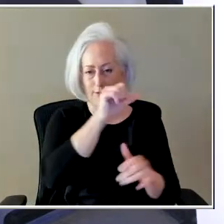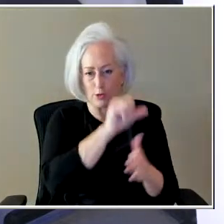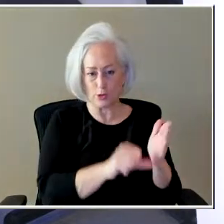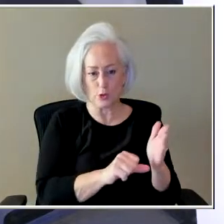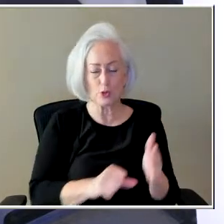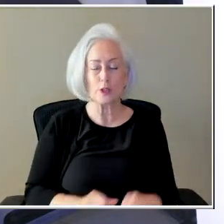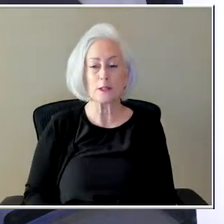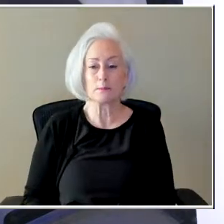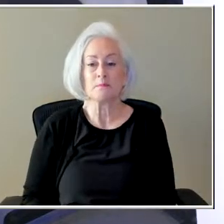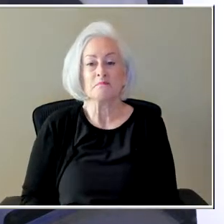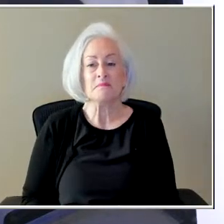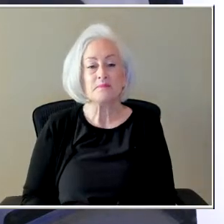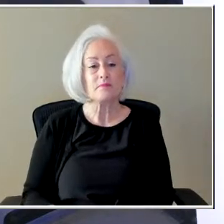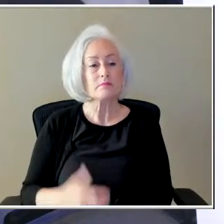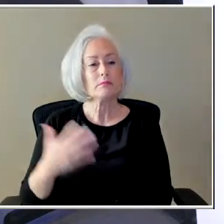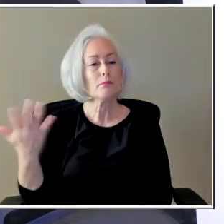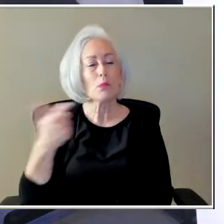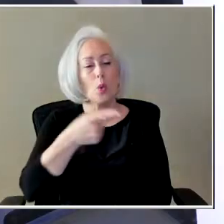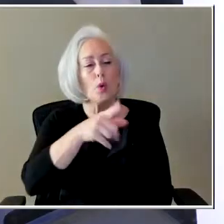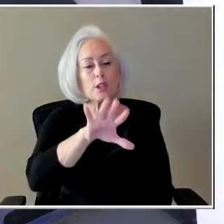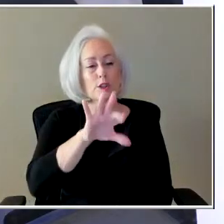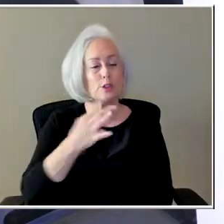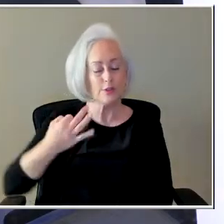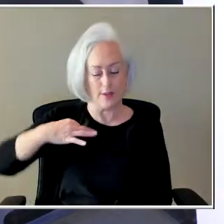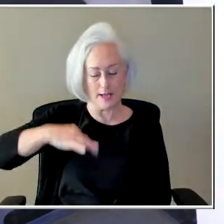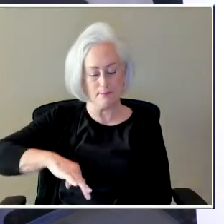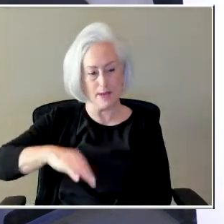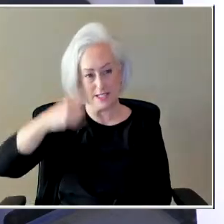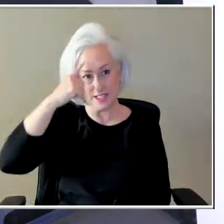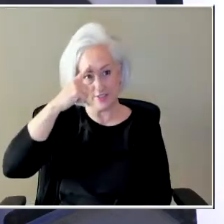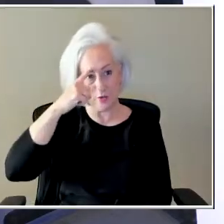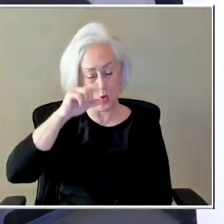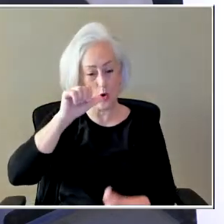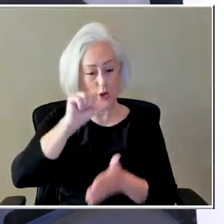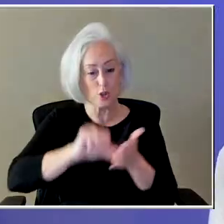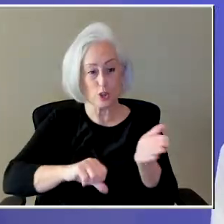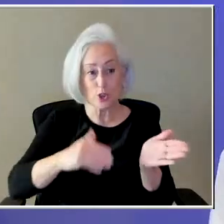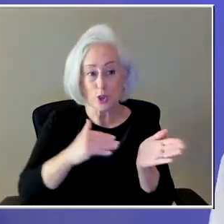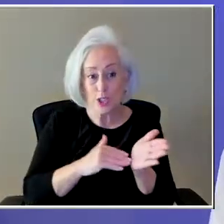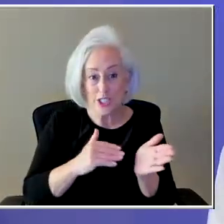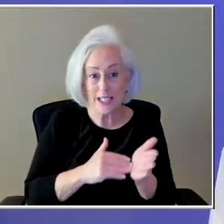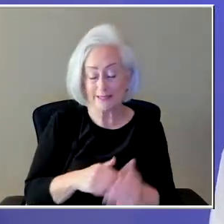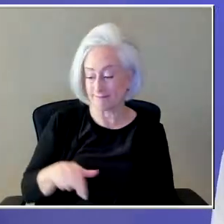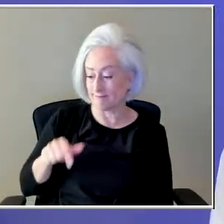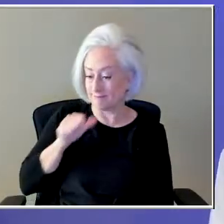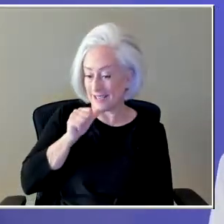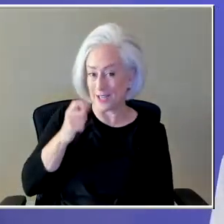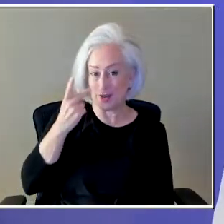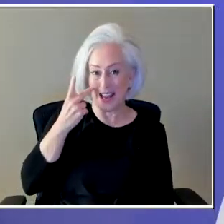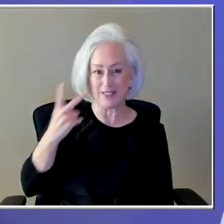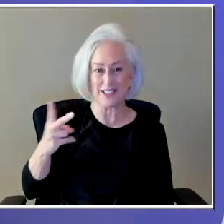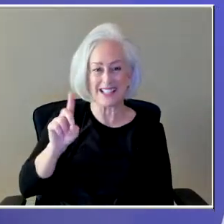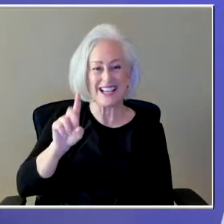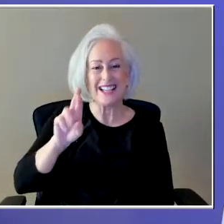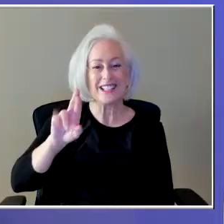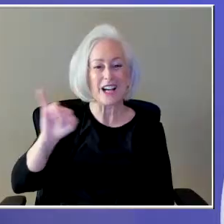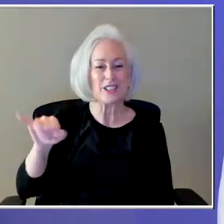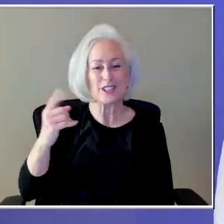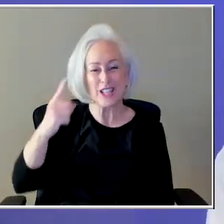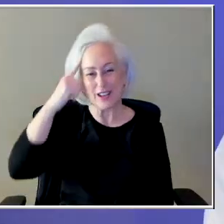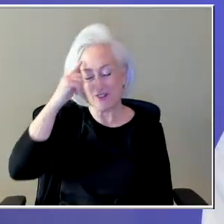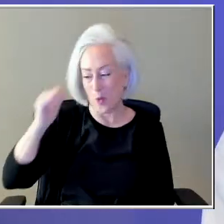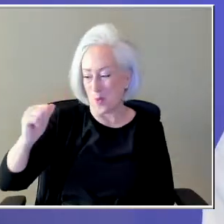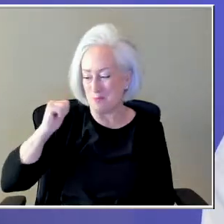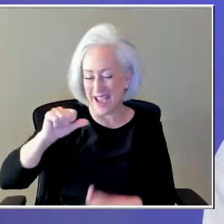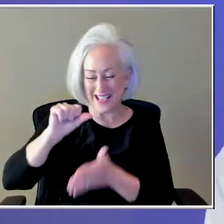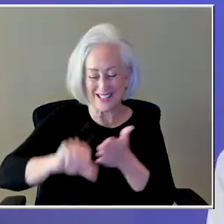using robotics versus old school methods? Yeah, I won't have to see Dr. J for a back surgery probably anytime soon. Right. The biggest benefit